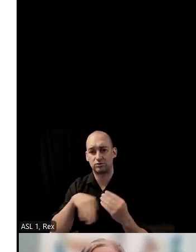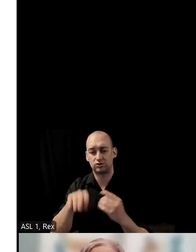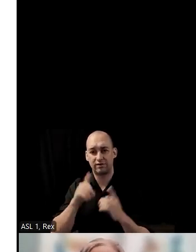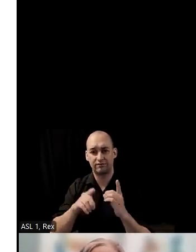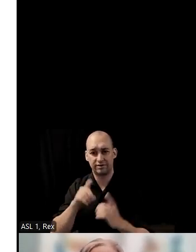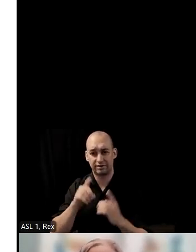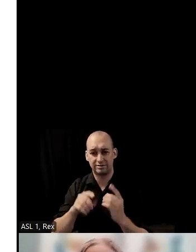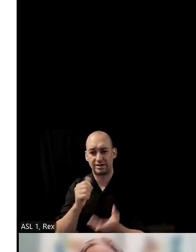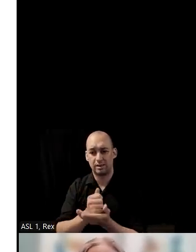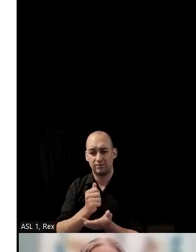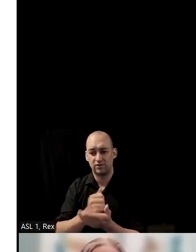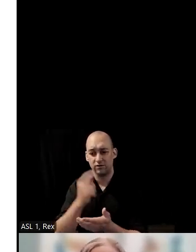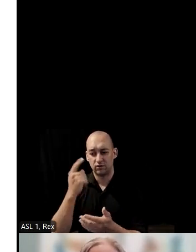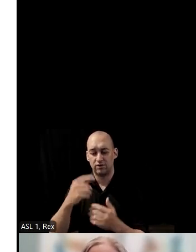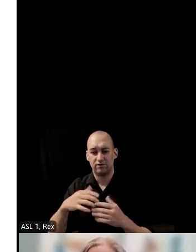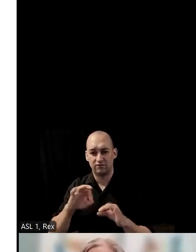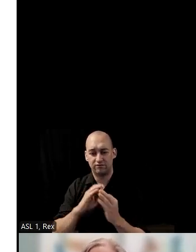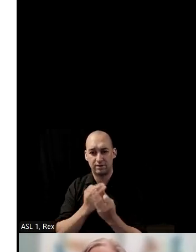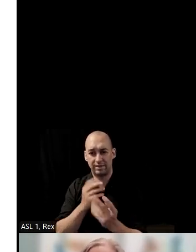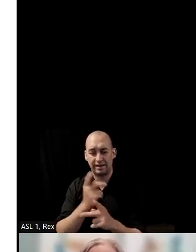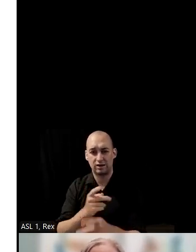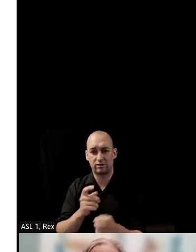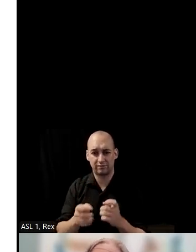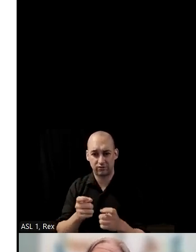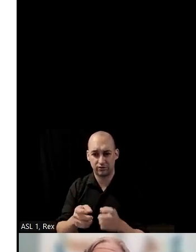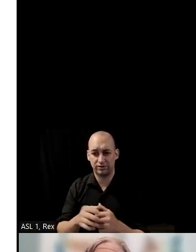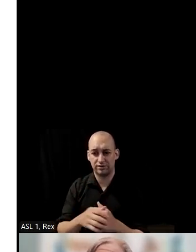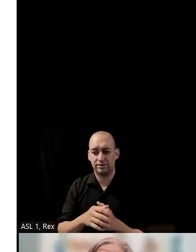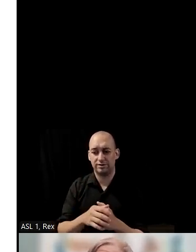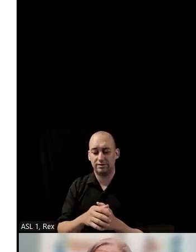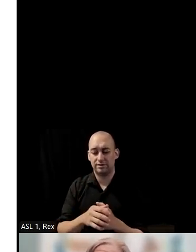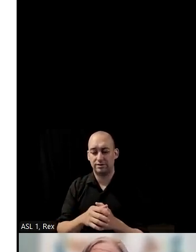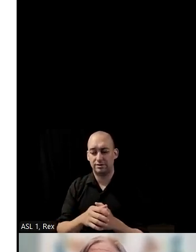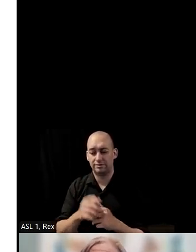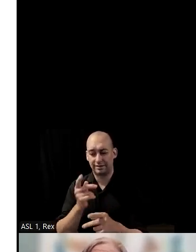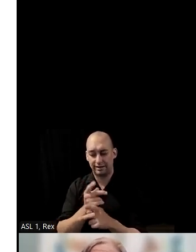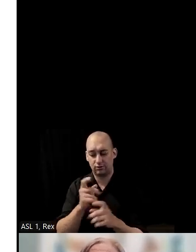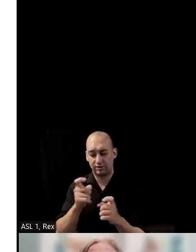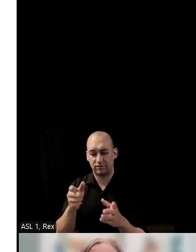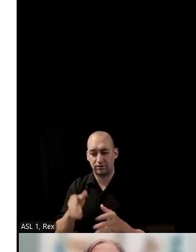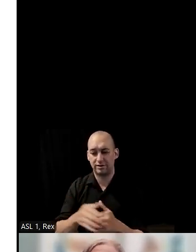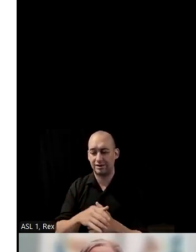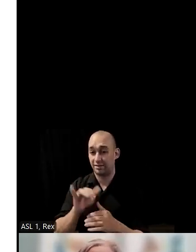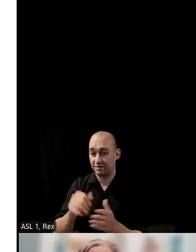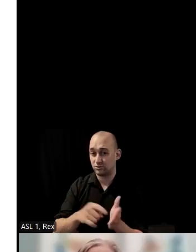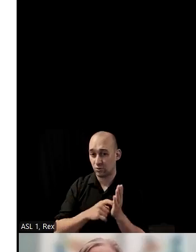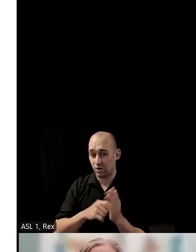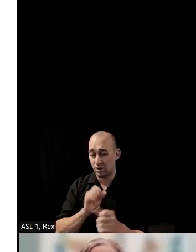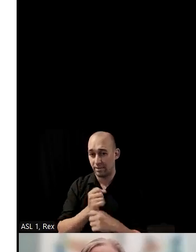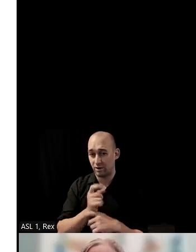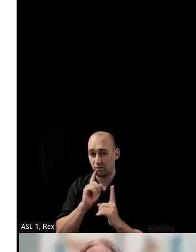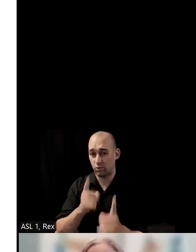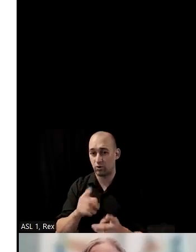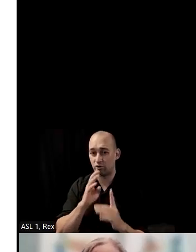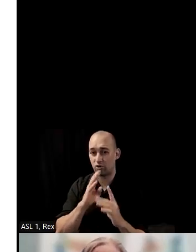our family caregivers when they've got that physician who's kind of alongside them saying, hey, this is what I'm required to do to make this report. Let's just talk about how we can keep you